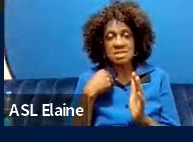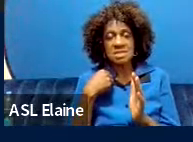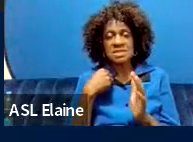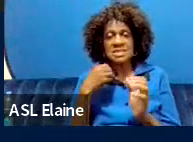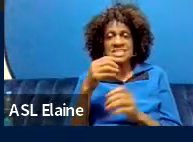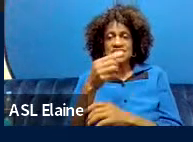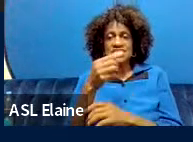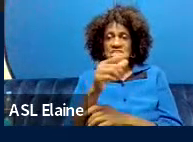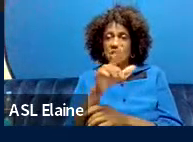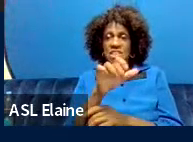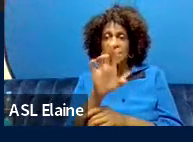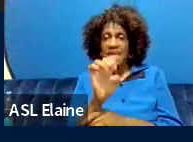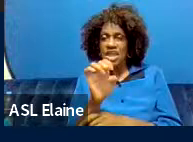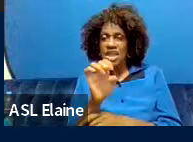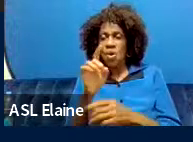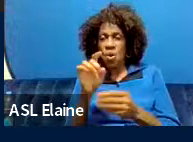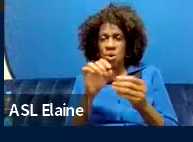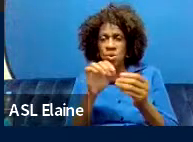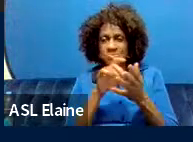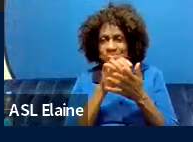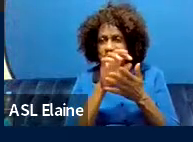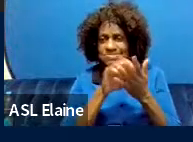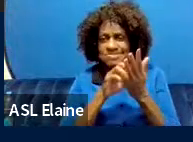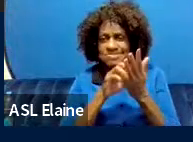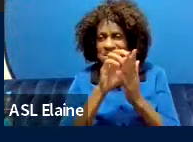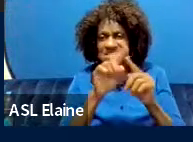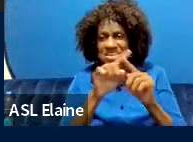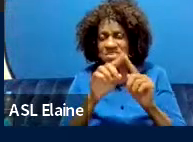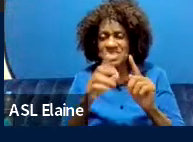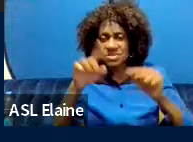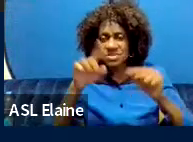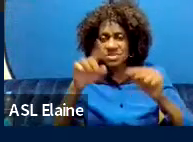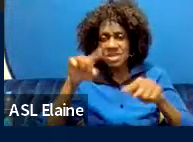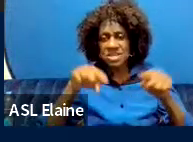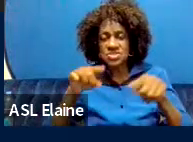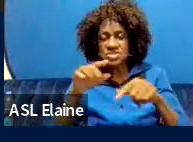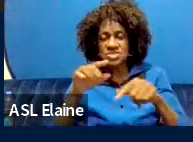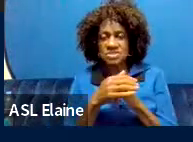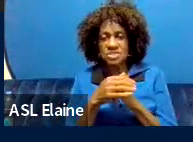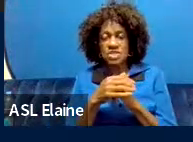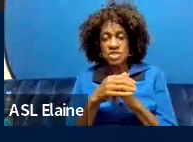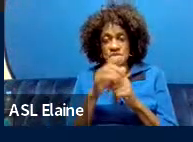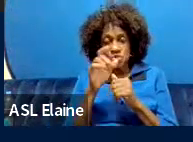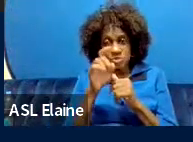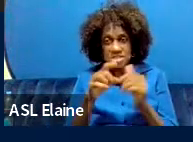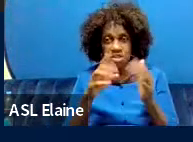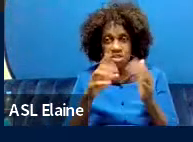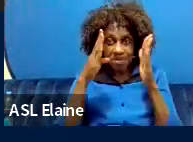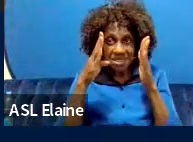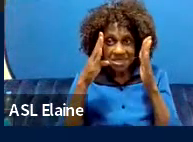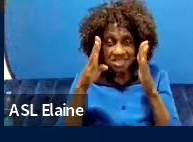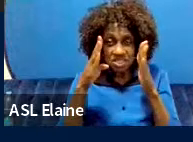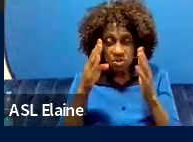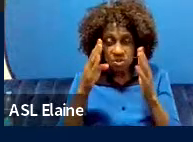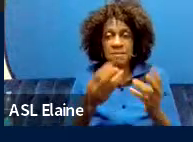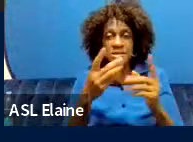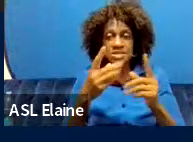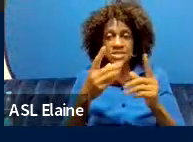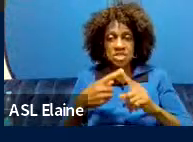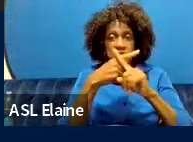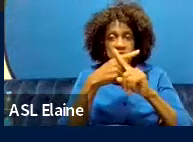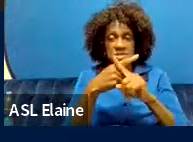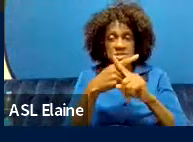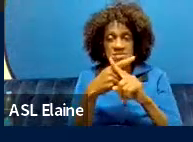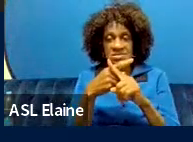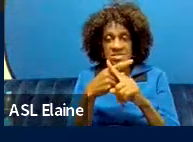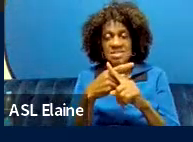glare or texture or variation, you need to pay extra attention to the amount of contrast